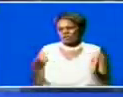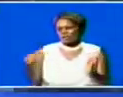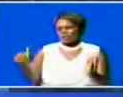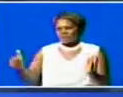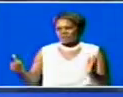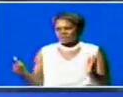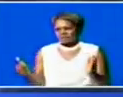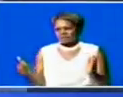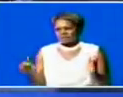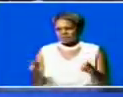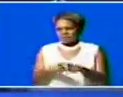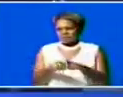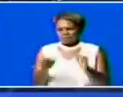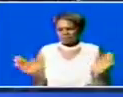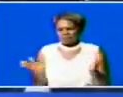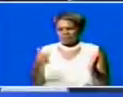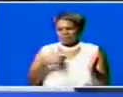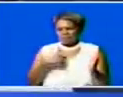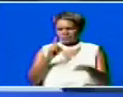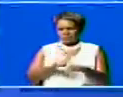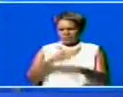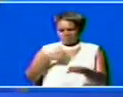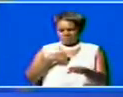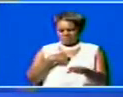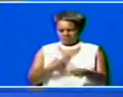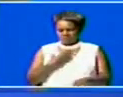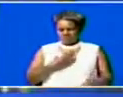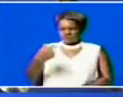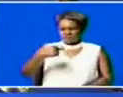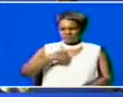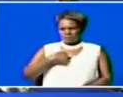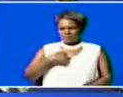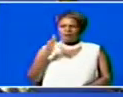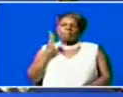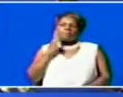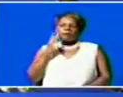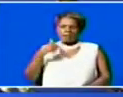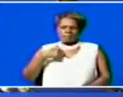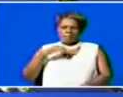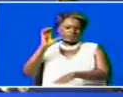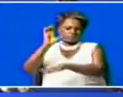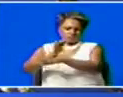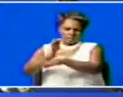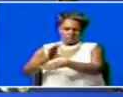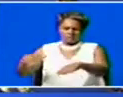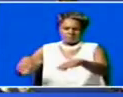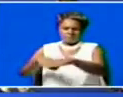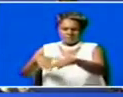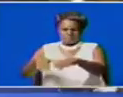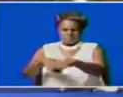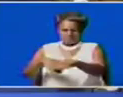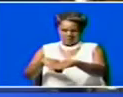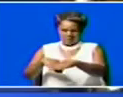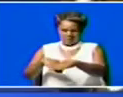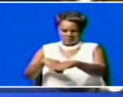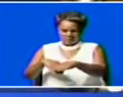and also to encourage me even when I came out, when he came to visit me in prison. My mom is in the church. I don't think